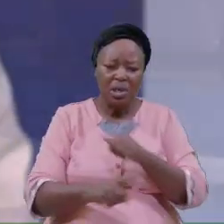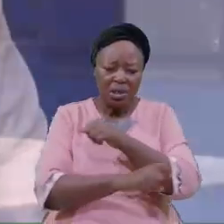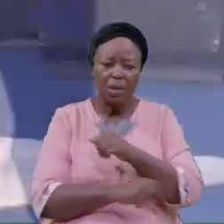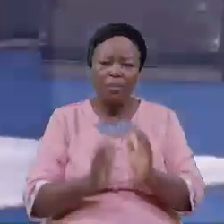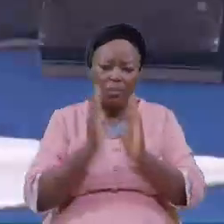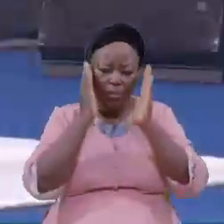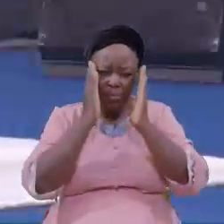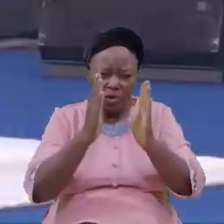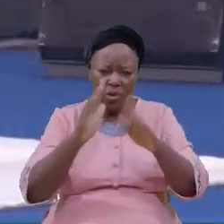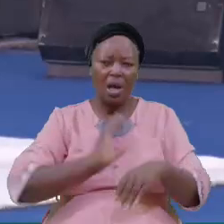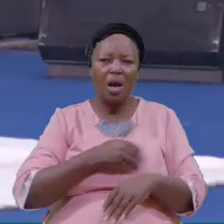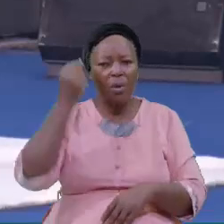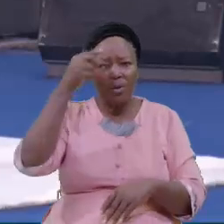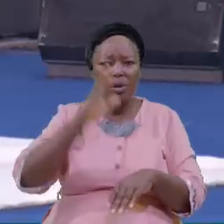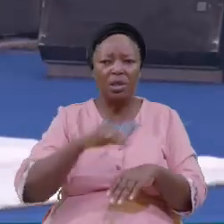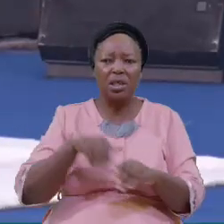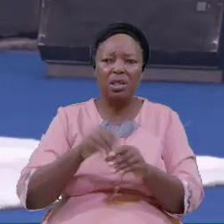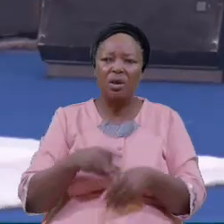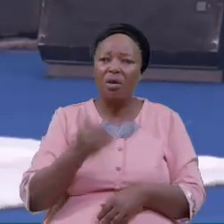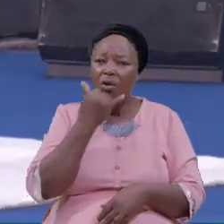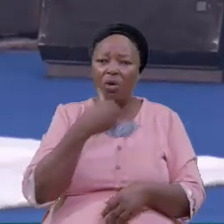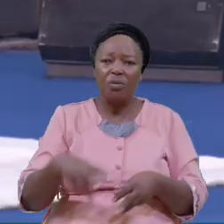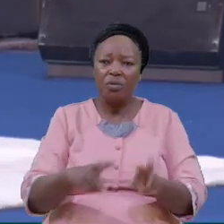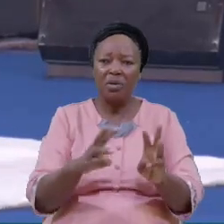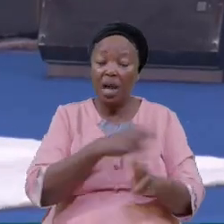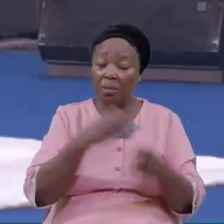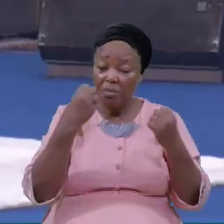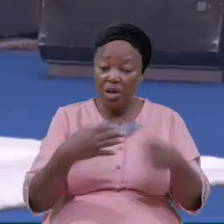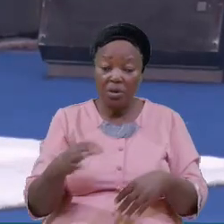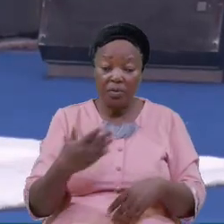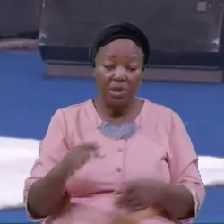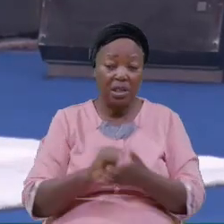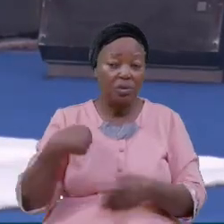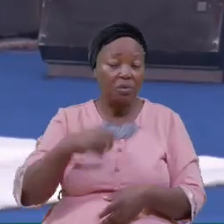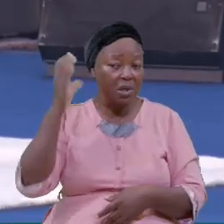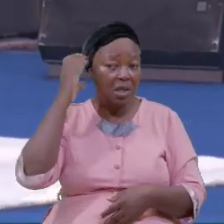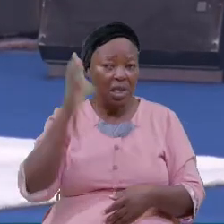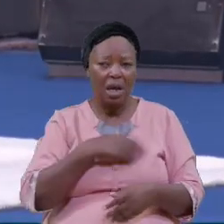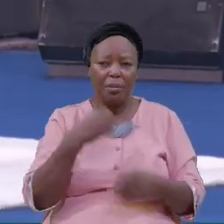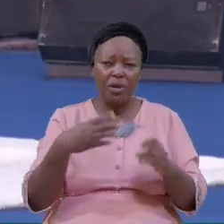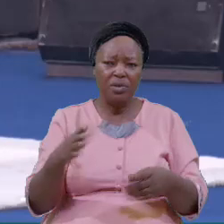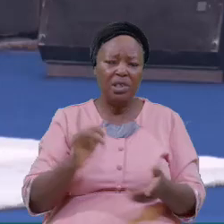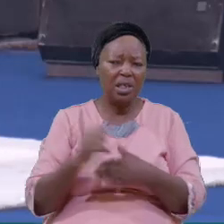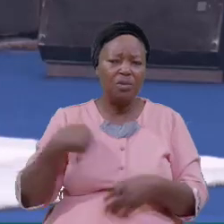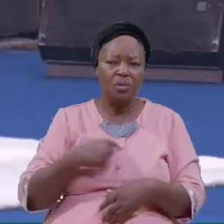direction. And many of the things we hear there, many of the things we read there, they are not true. And